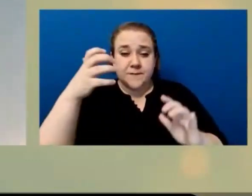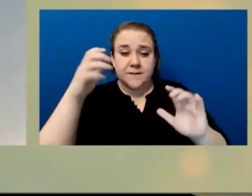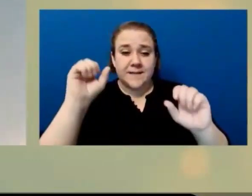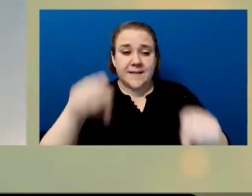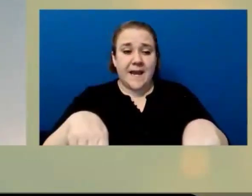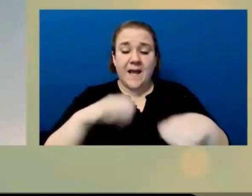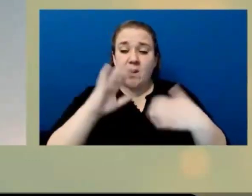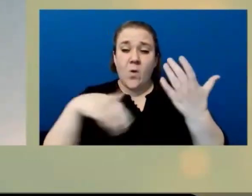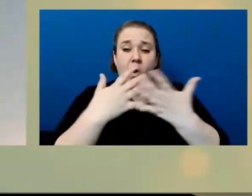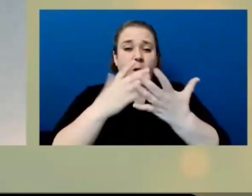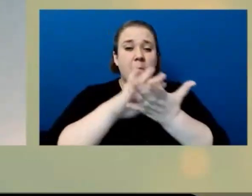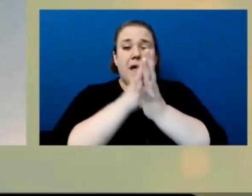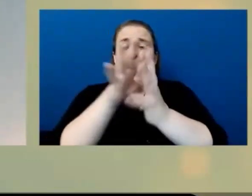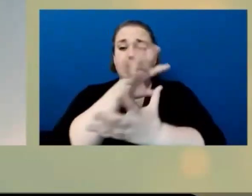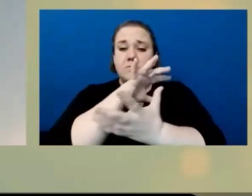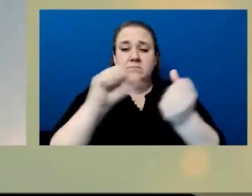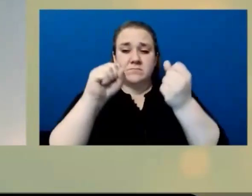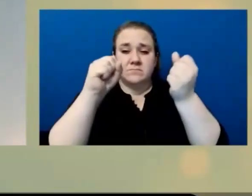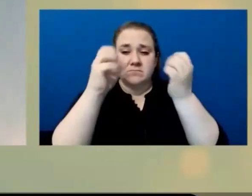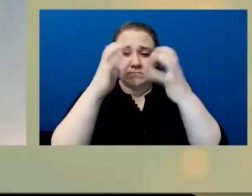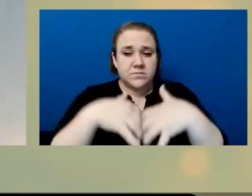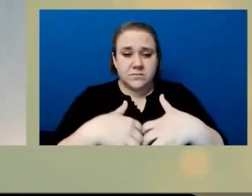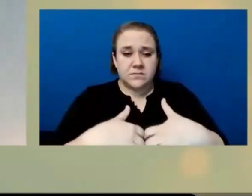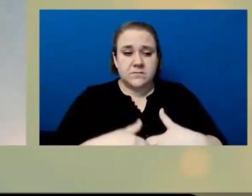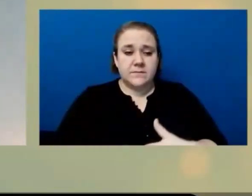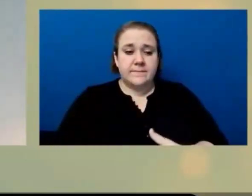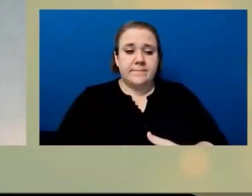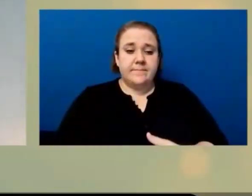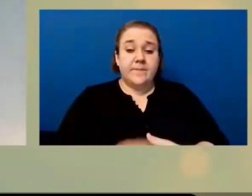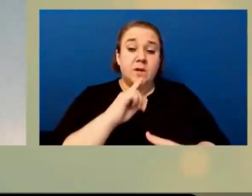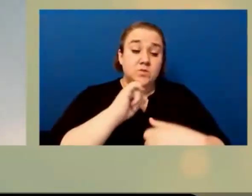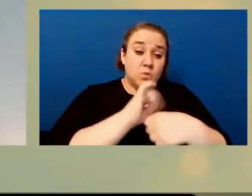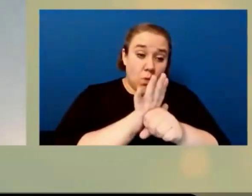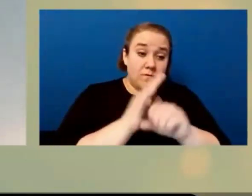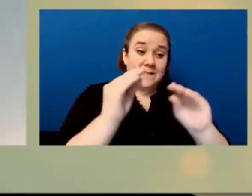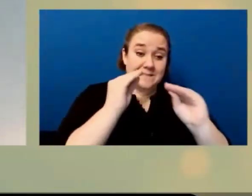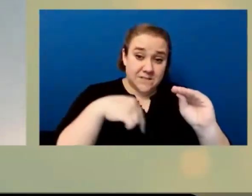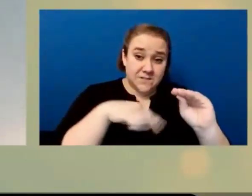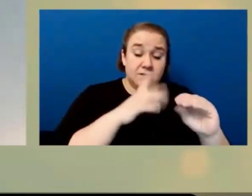we manage to attend to them well, tragedy may still unfold.